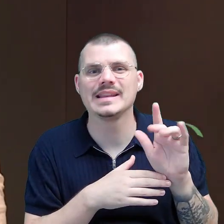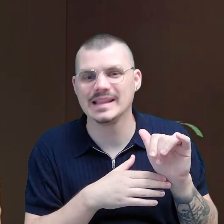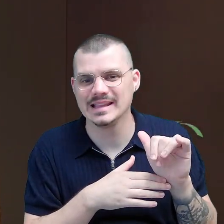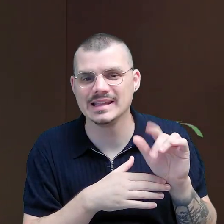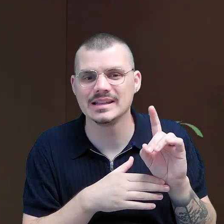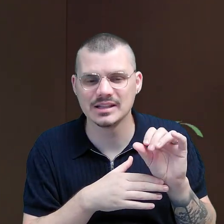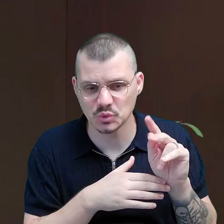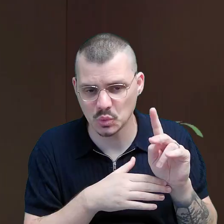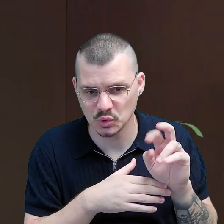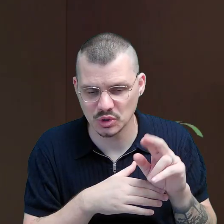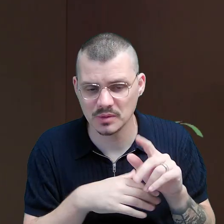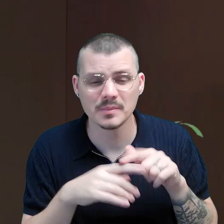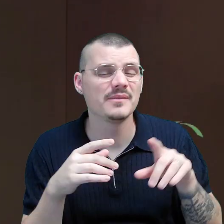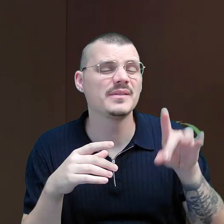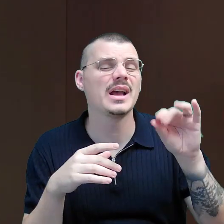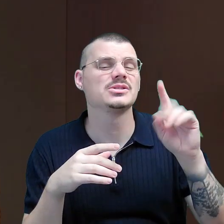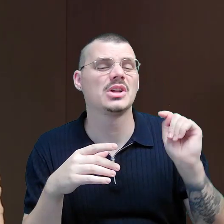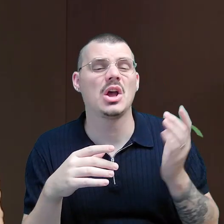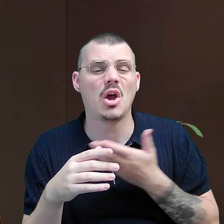out in our research